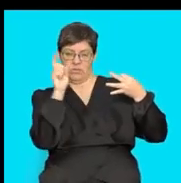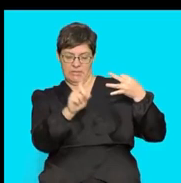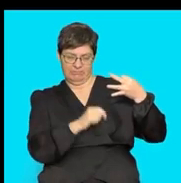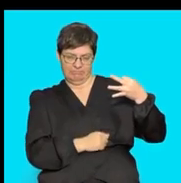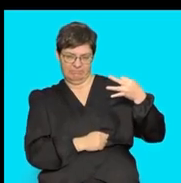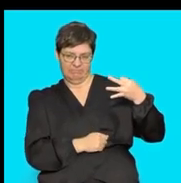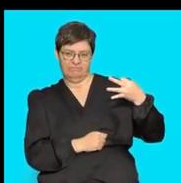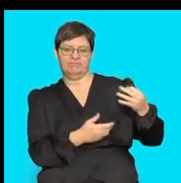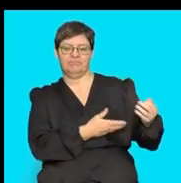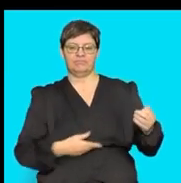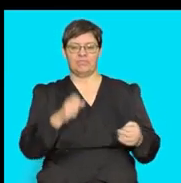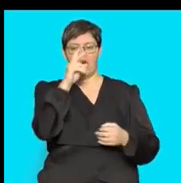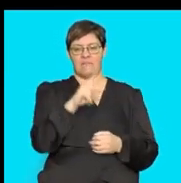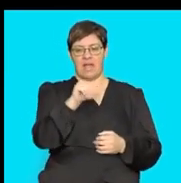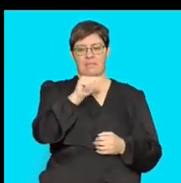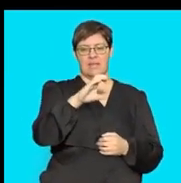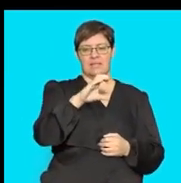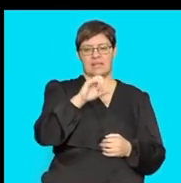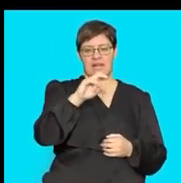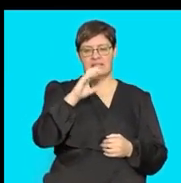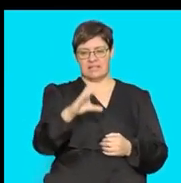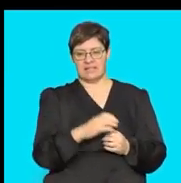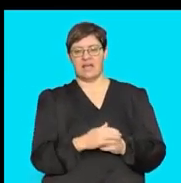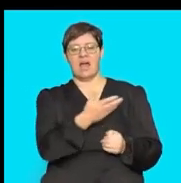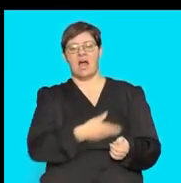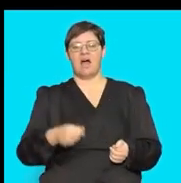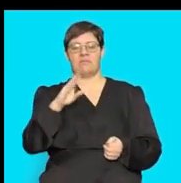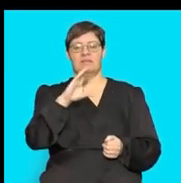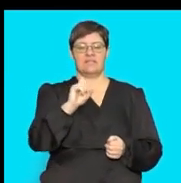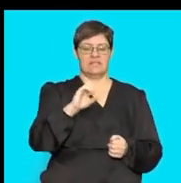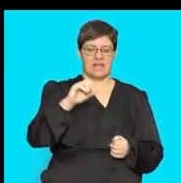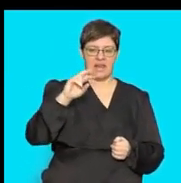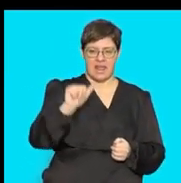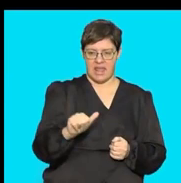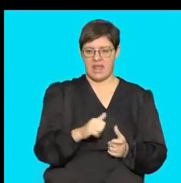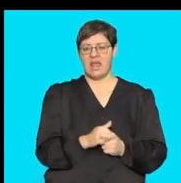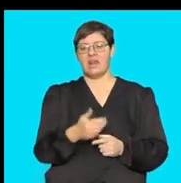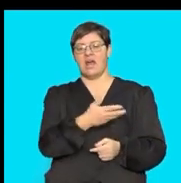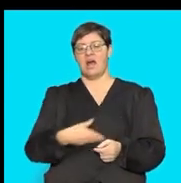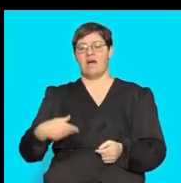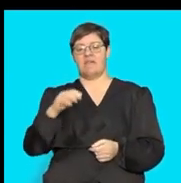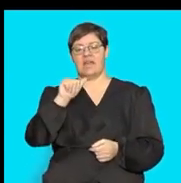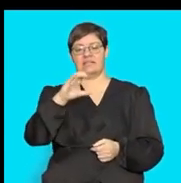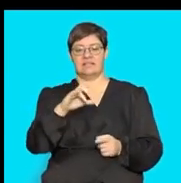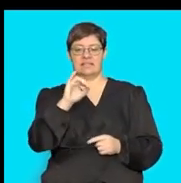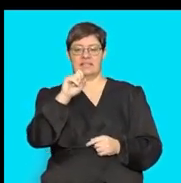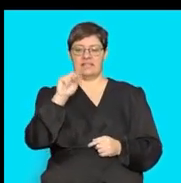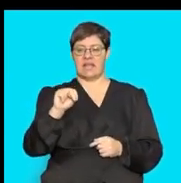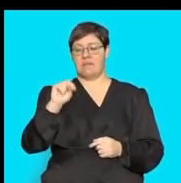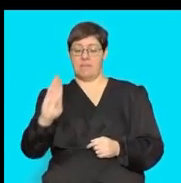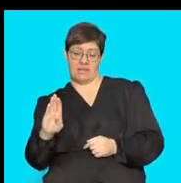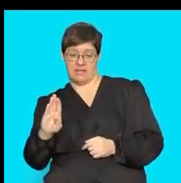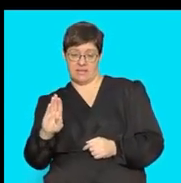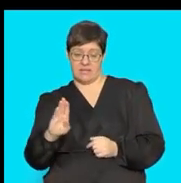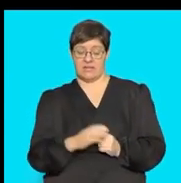this triangle: half AB sine C, half BC sine A, and half AC sine